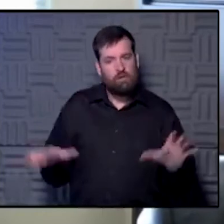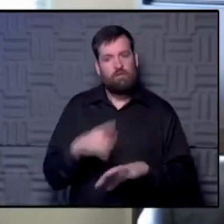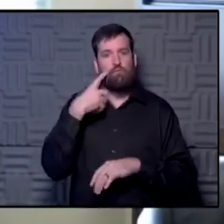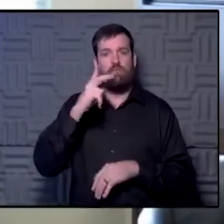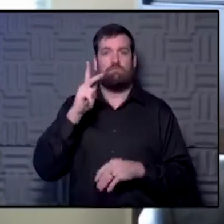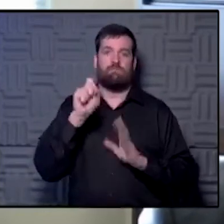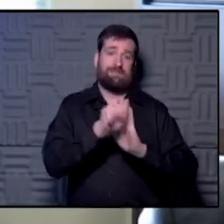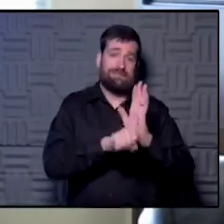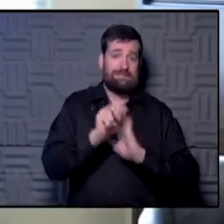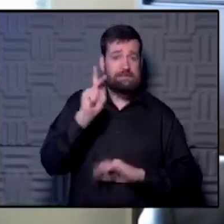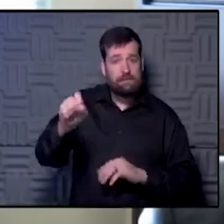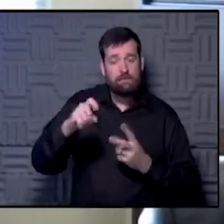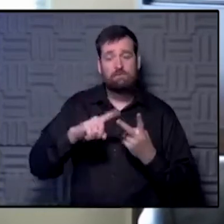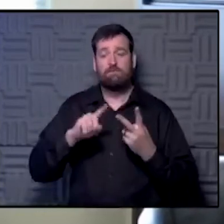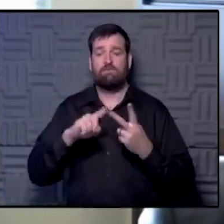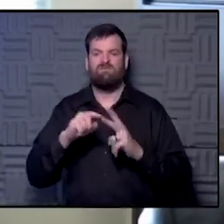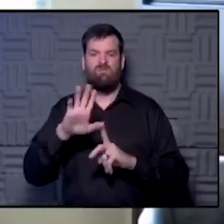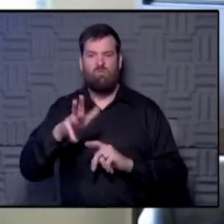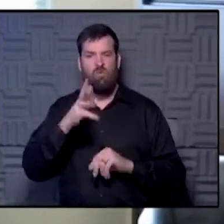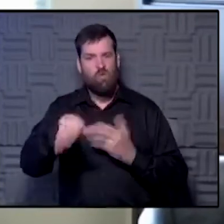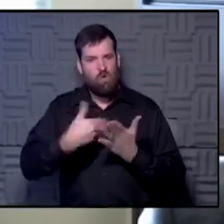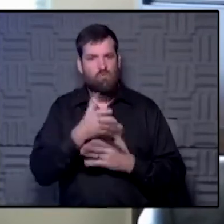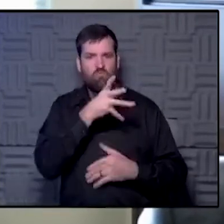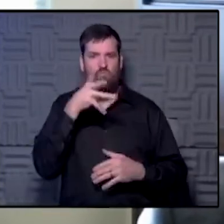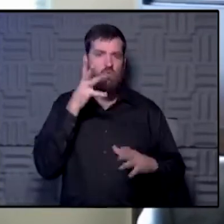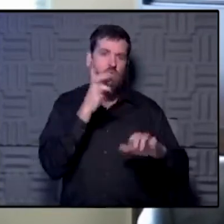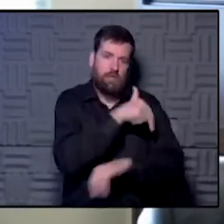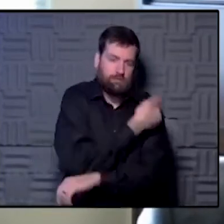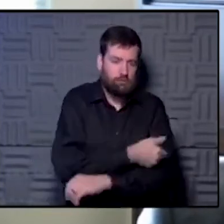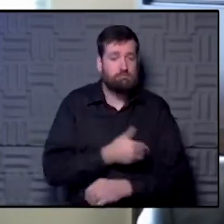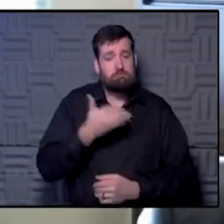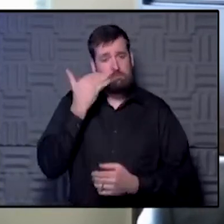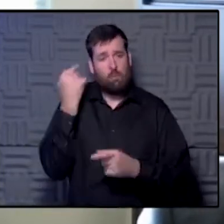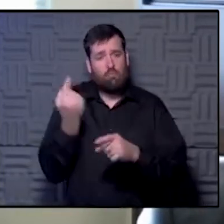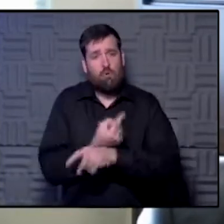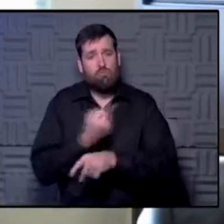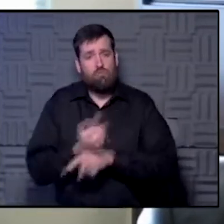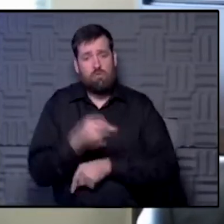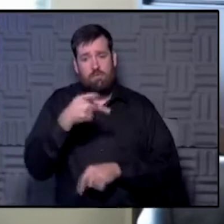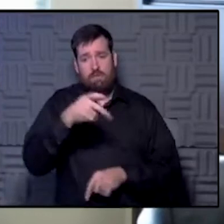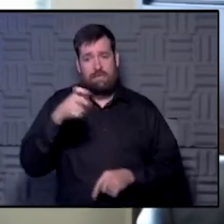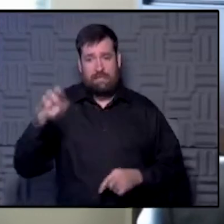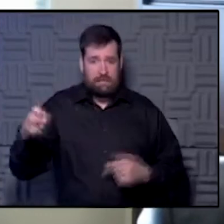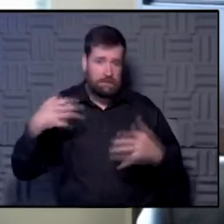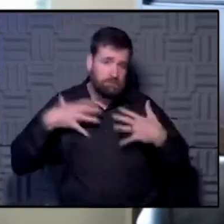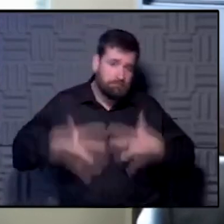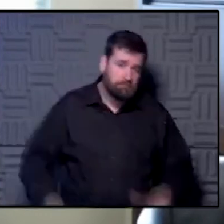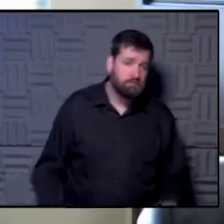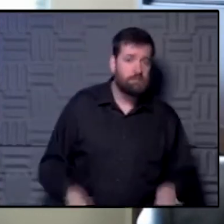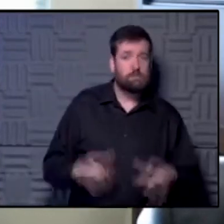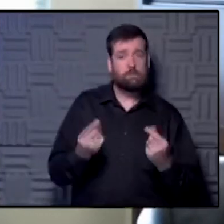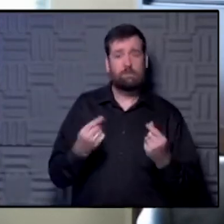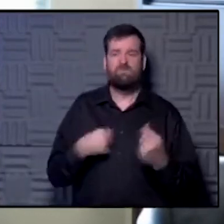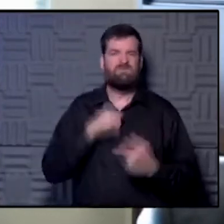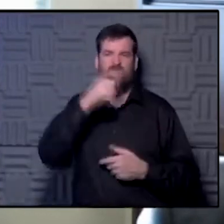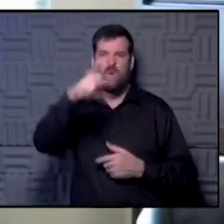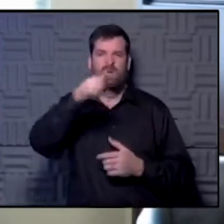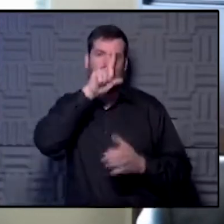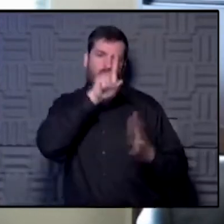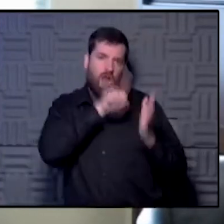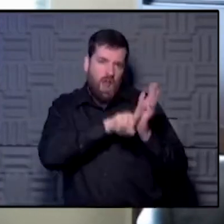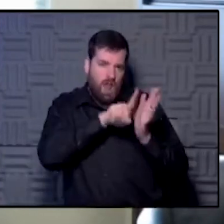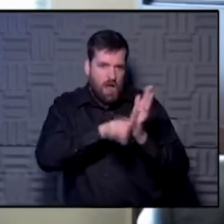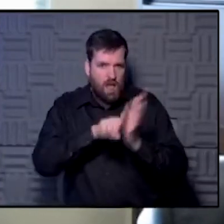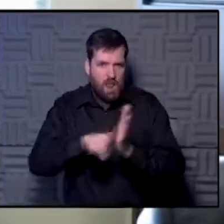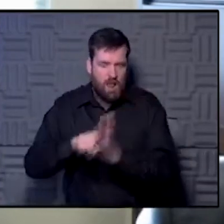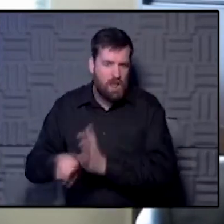and I'm sure beyond, from just knowing what the proper PPE is to wear so we don't have to do all this research to